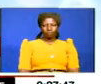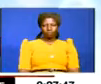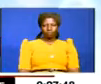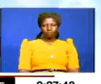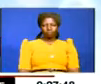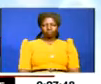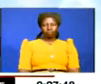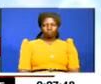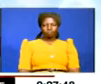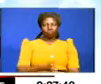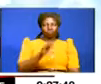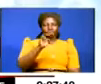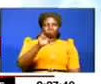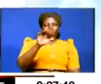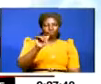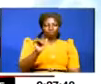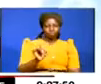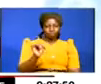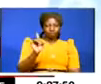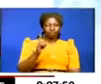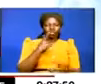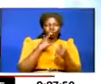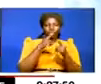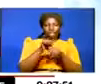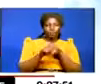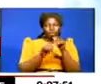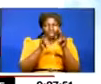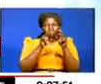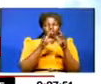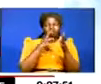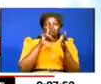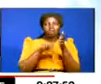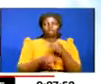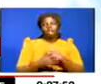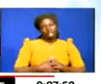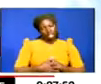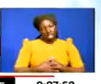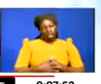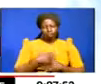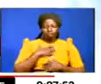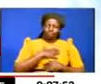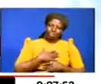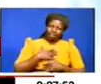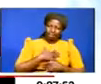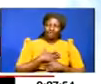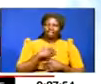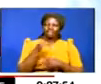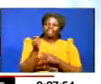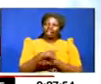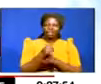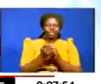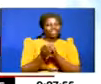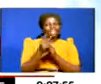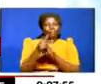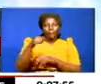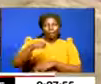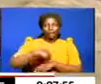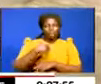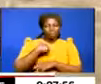Super MC, concluding on the matter, tweeted, bwana, munilipie tena salary ya December. I swear this time,